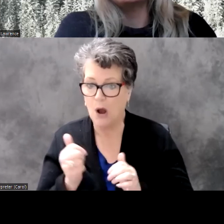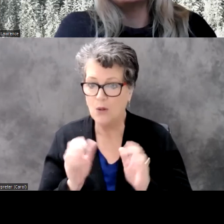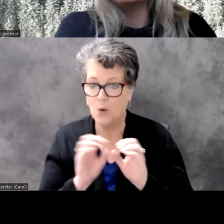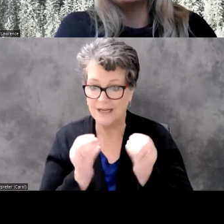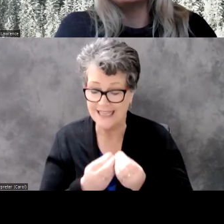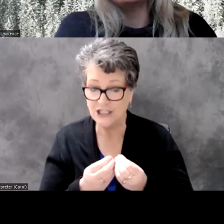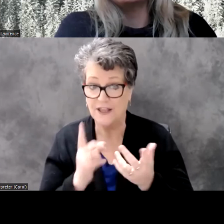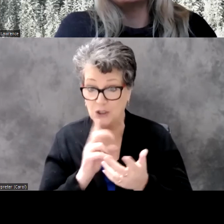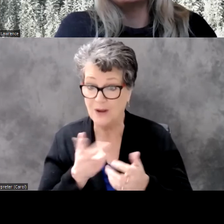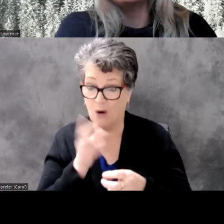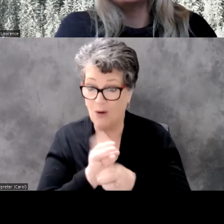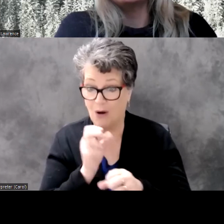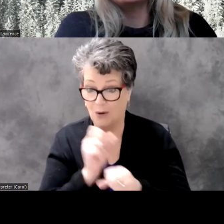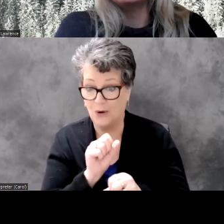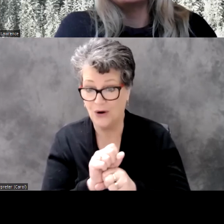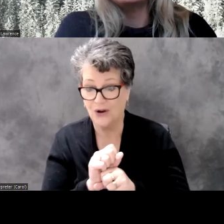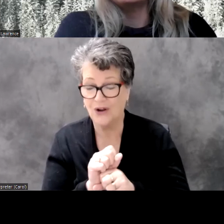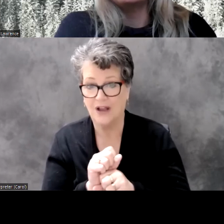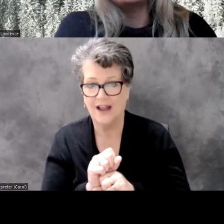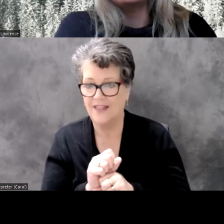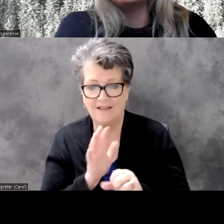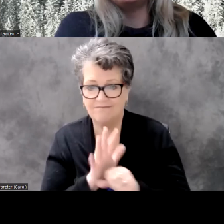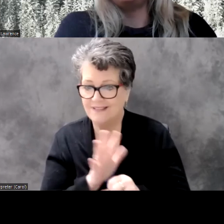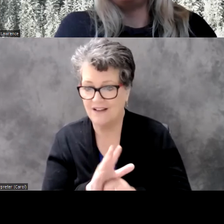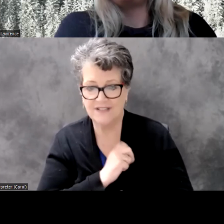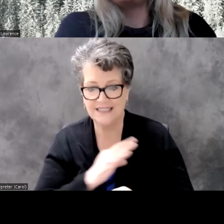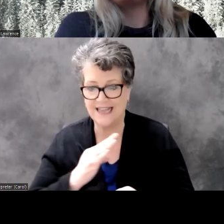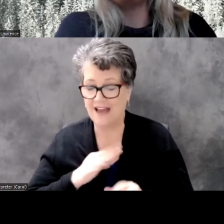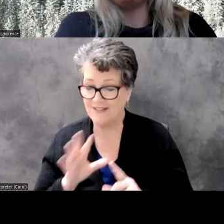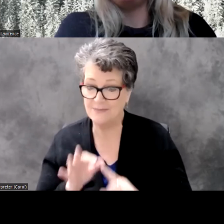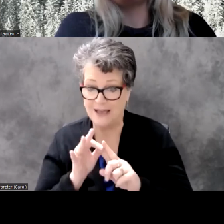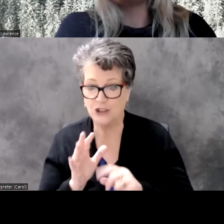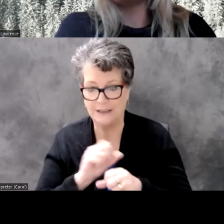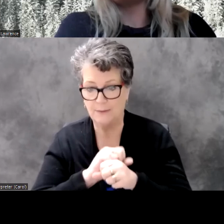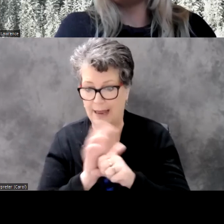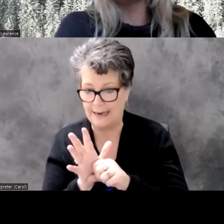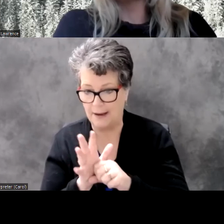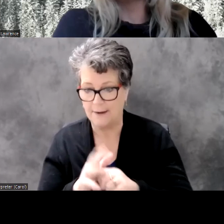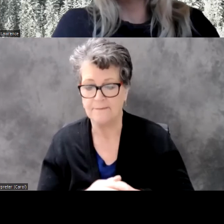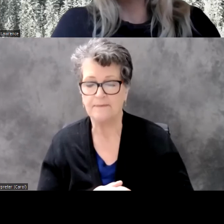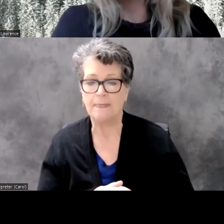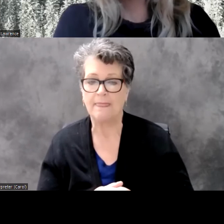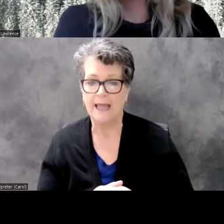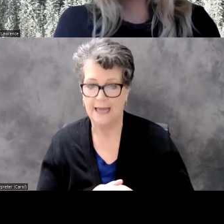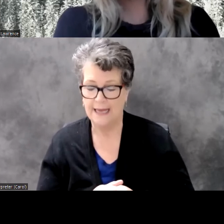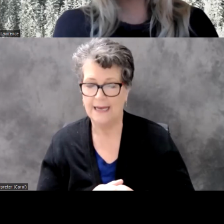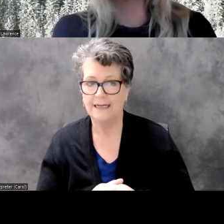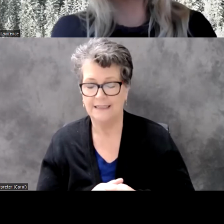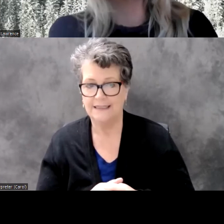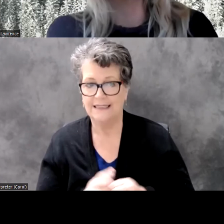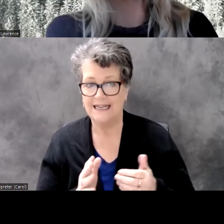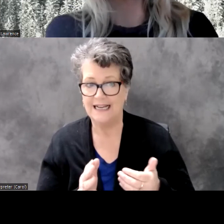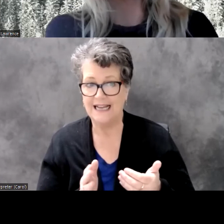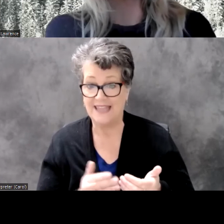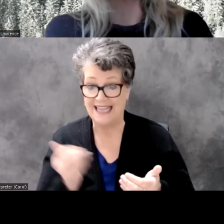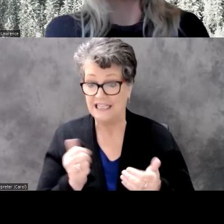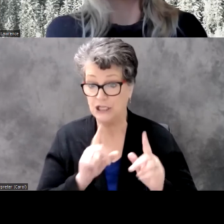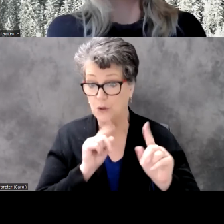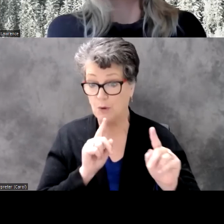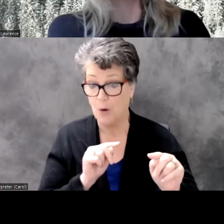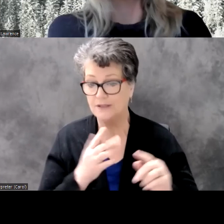lifting are understaffed, especially during the pandemic. So I think that the easier the reports are, the